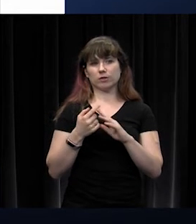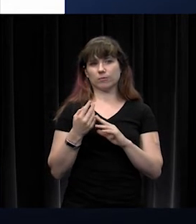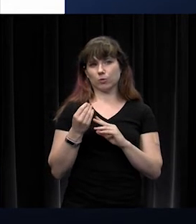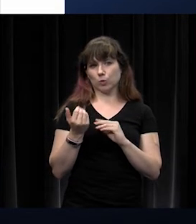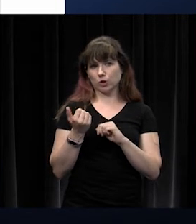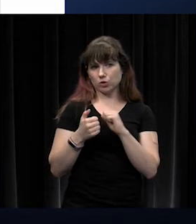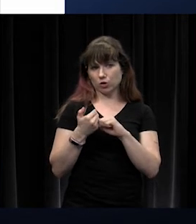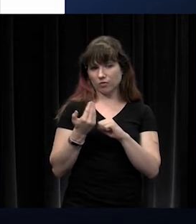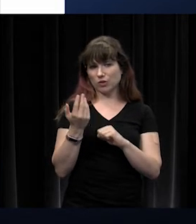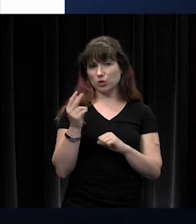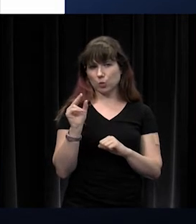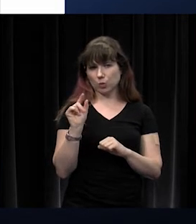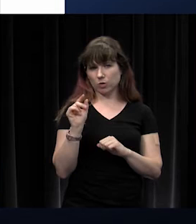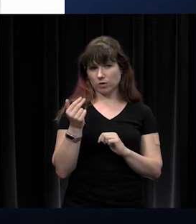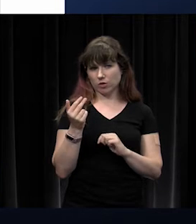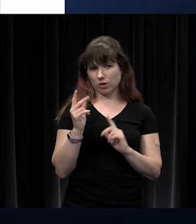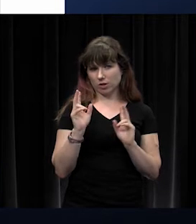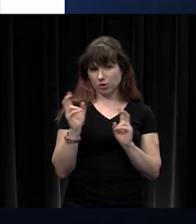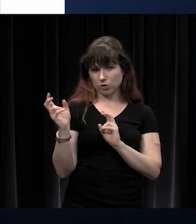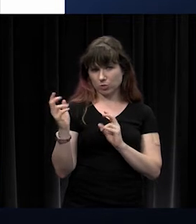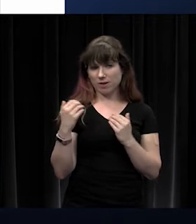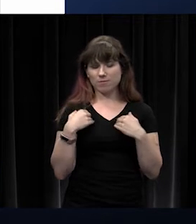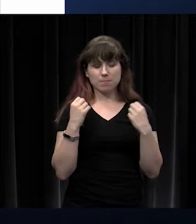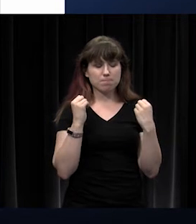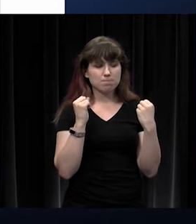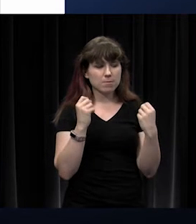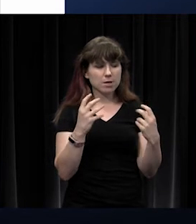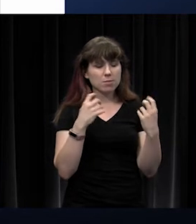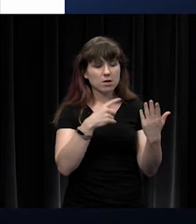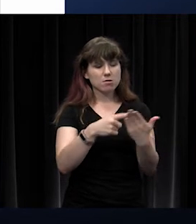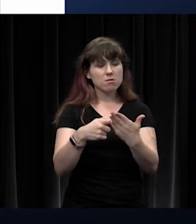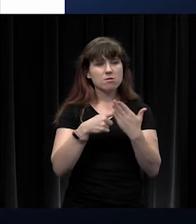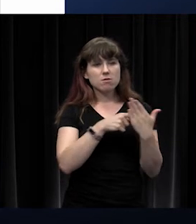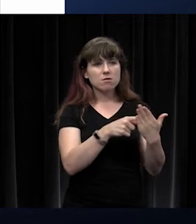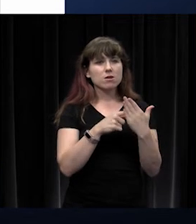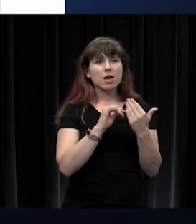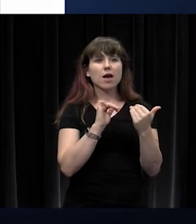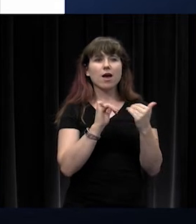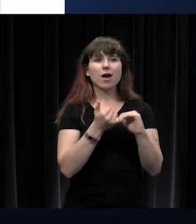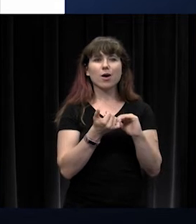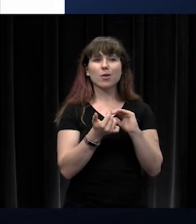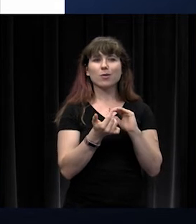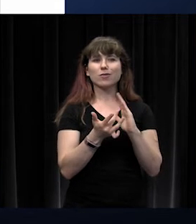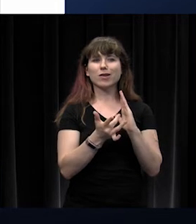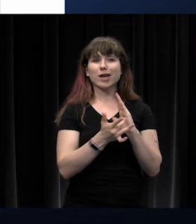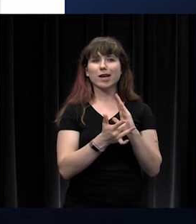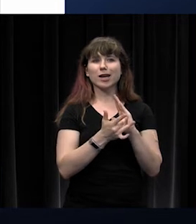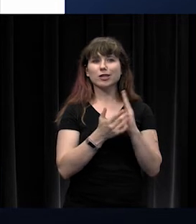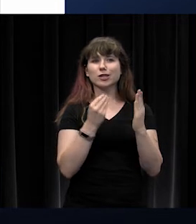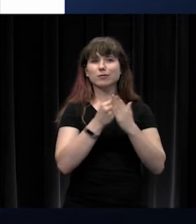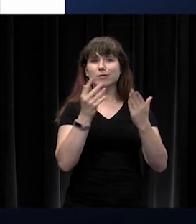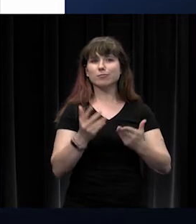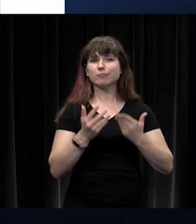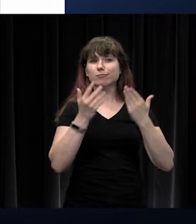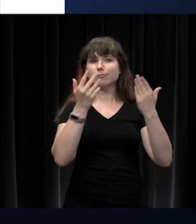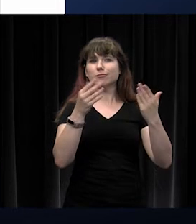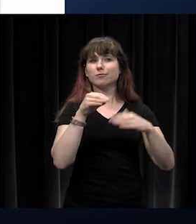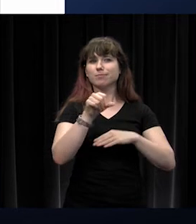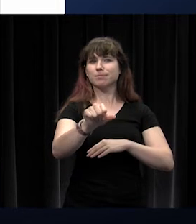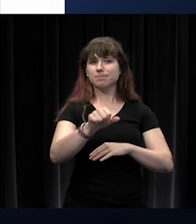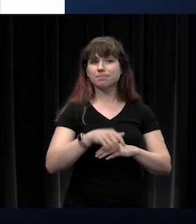conversations both internally with staff, but also with finance committee about how we finance technology. And really what this bond issue does, it